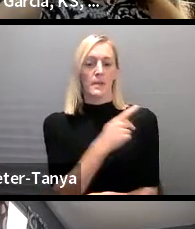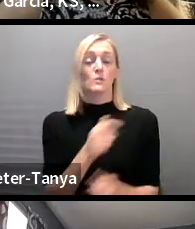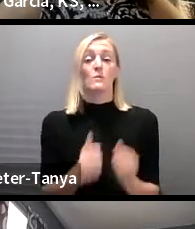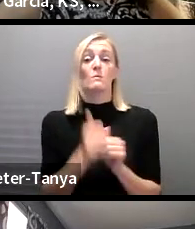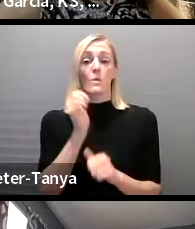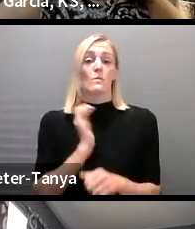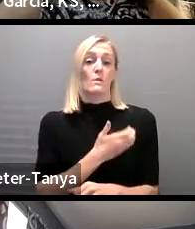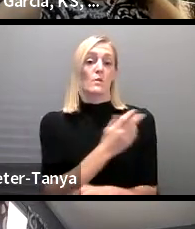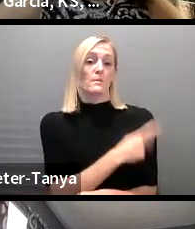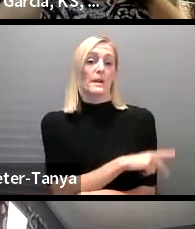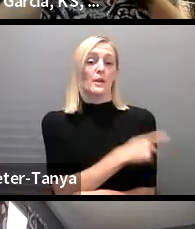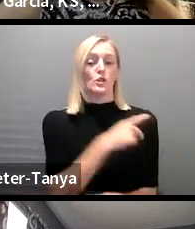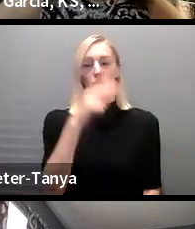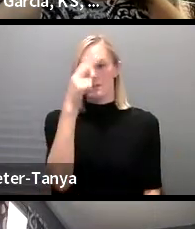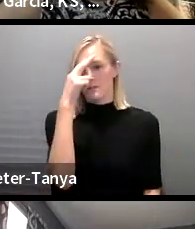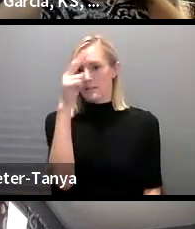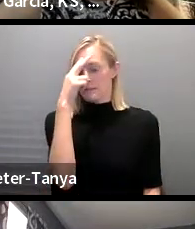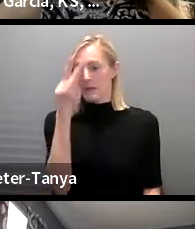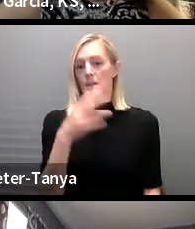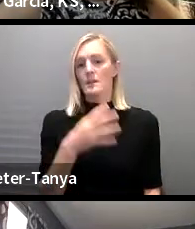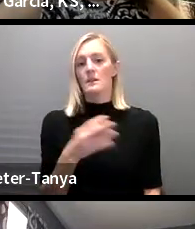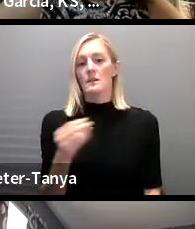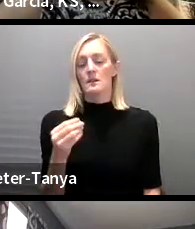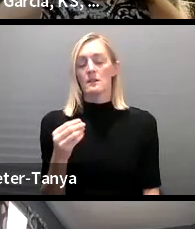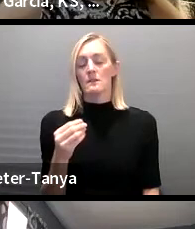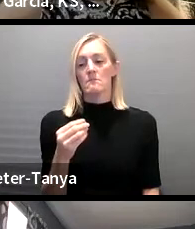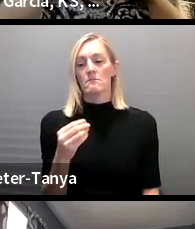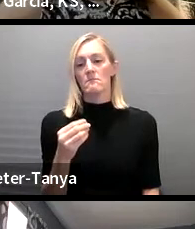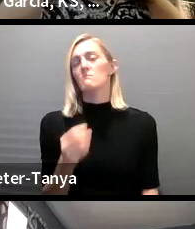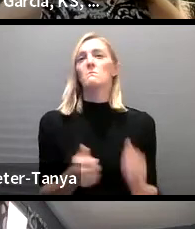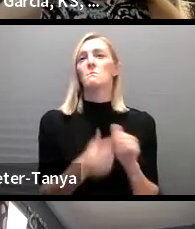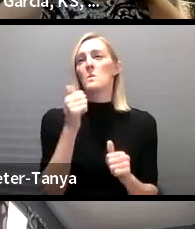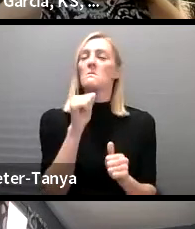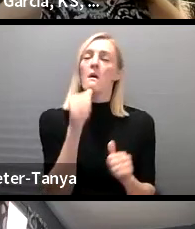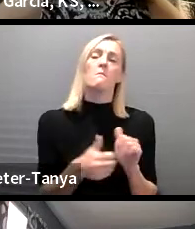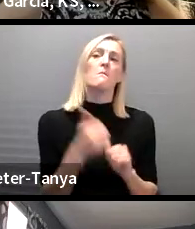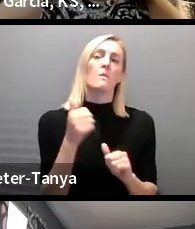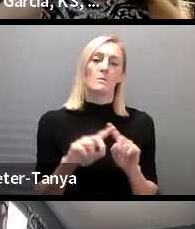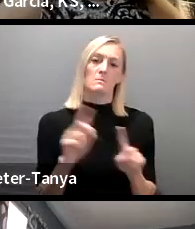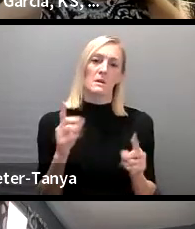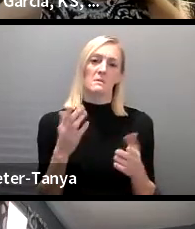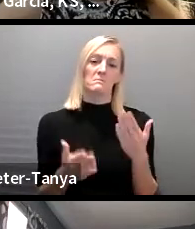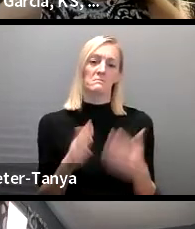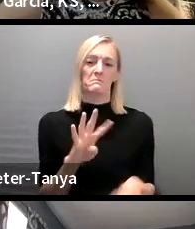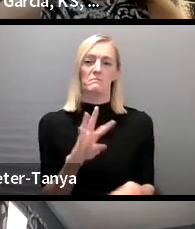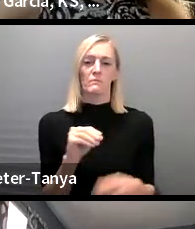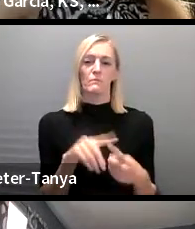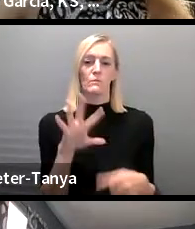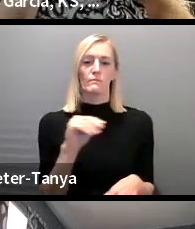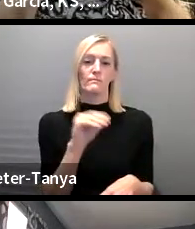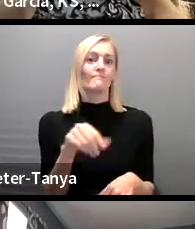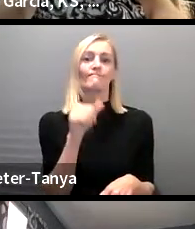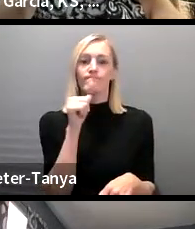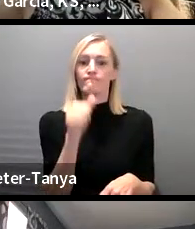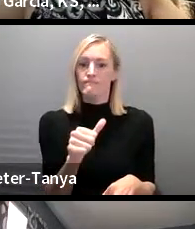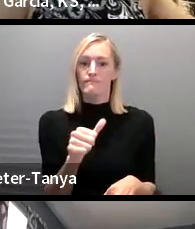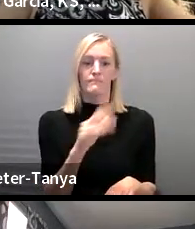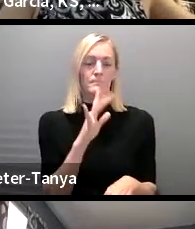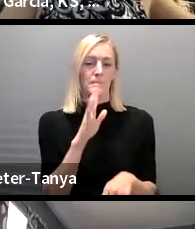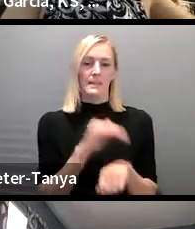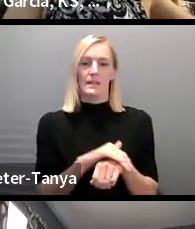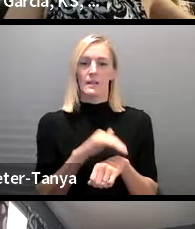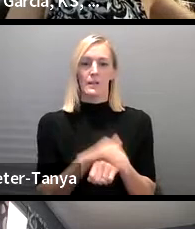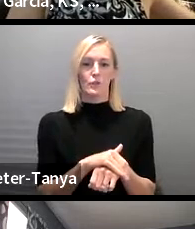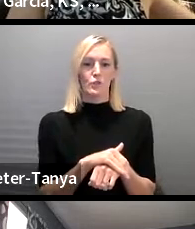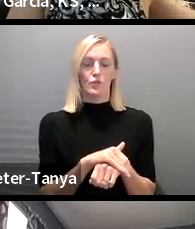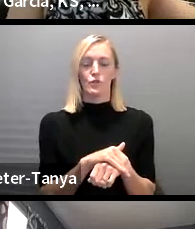Hispanic. And the majority, I wouldn't say the majority, but probably 40 to 50% don't speak English. We probably have